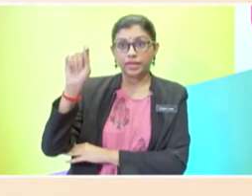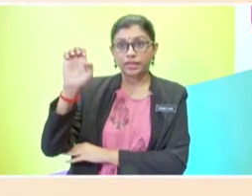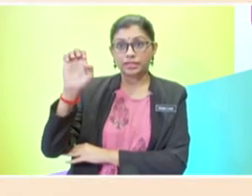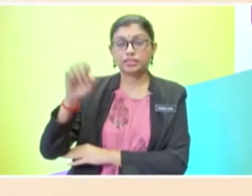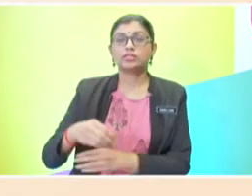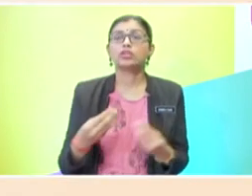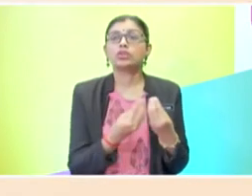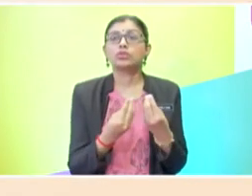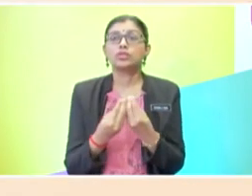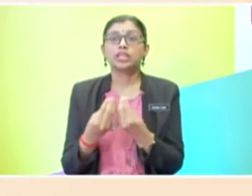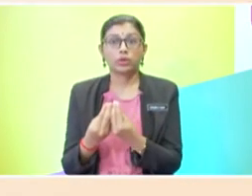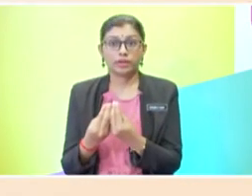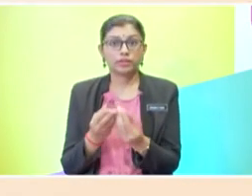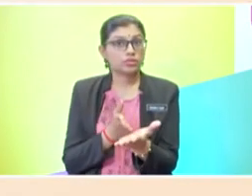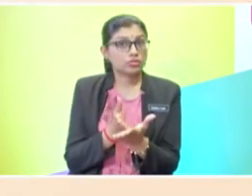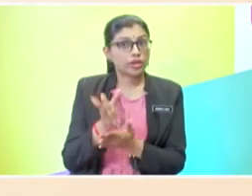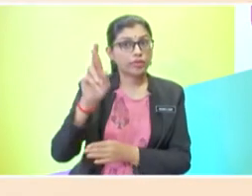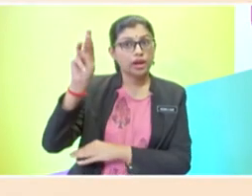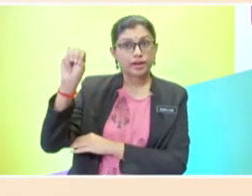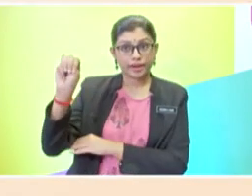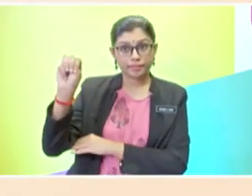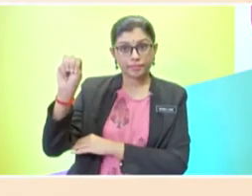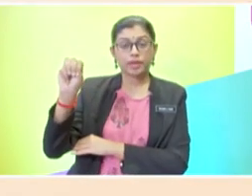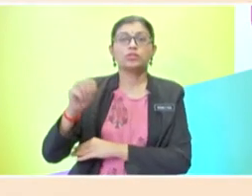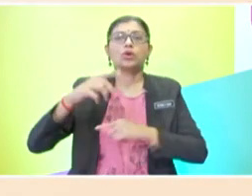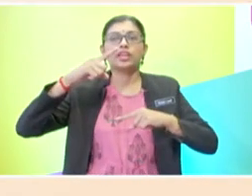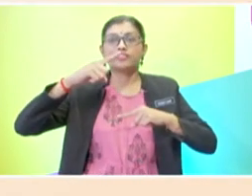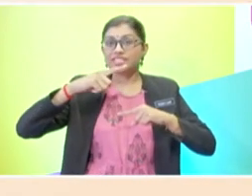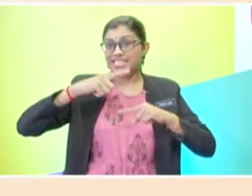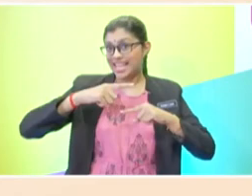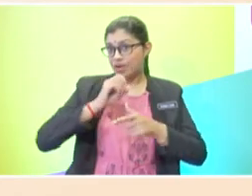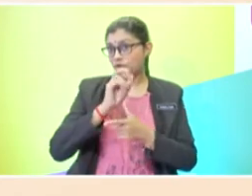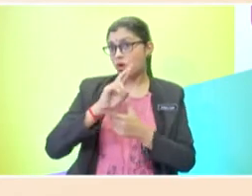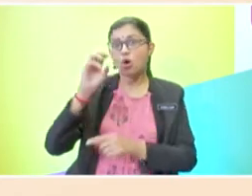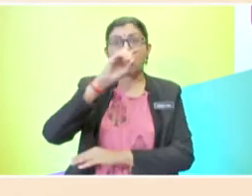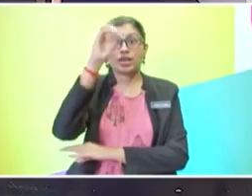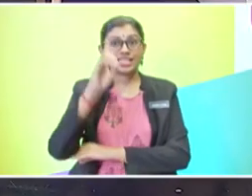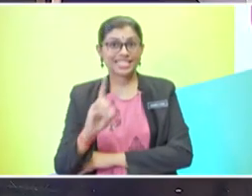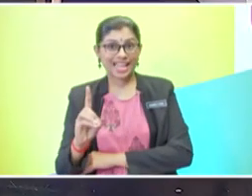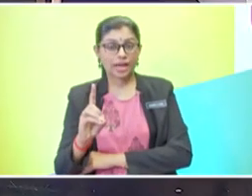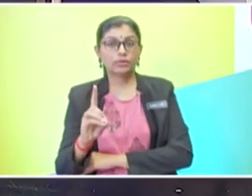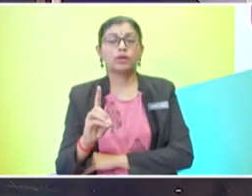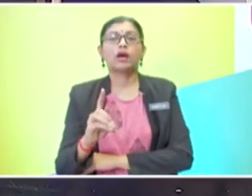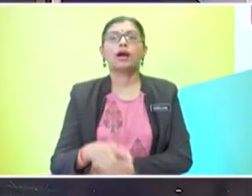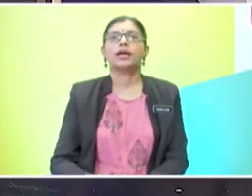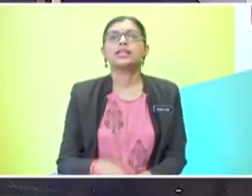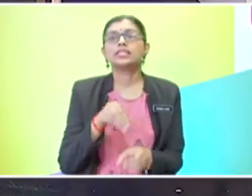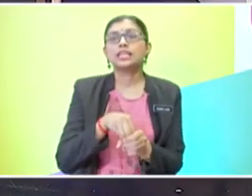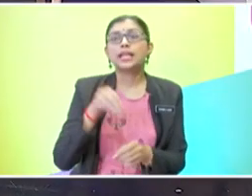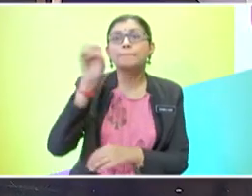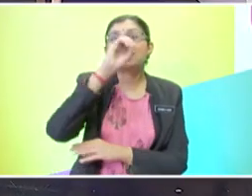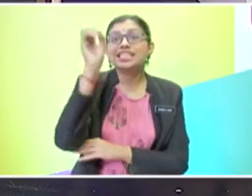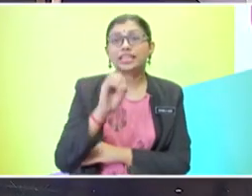from original price and usually it is in the percentage. Have you visited the shopping complex, Soho, Parkson?